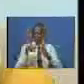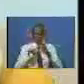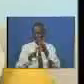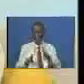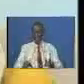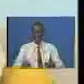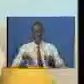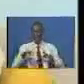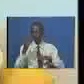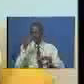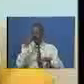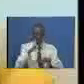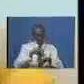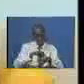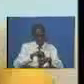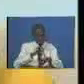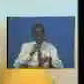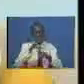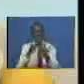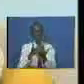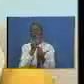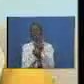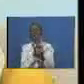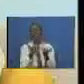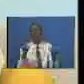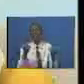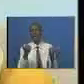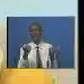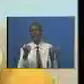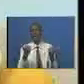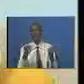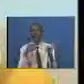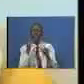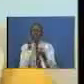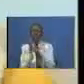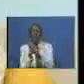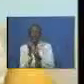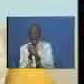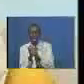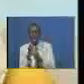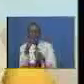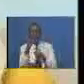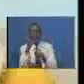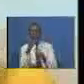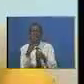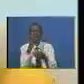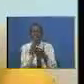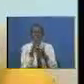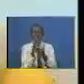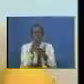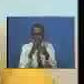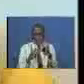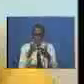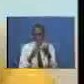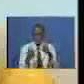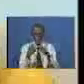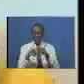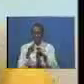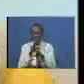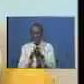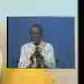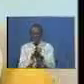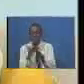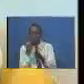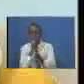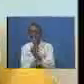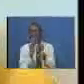skin you can still take care of I have many people who are 40 45 years who have never applied sunscreen but taken care that they never went out in the Sun the skins